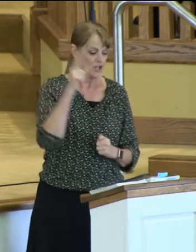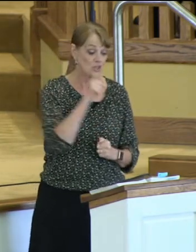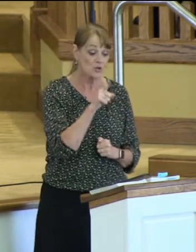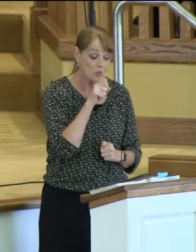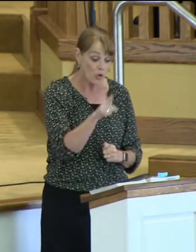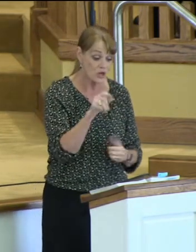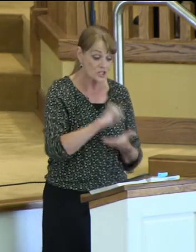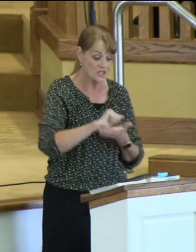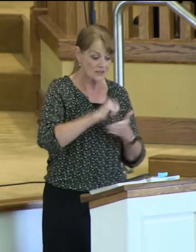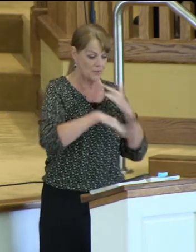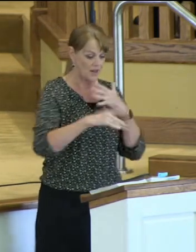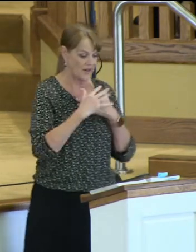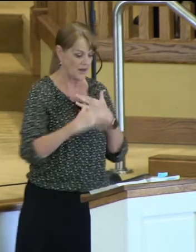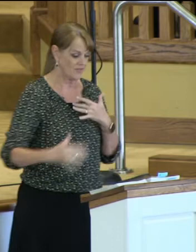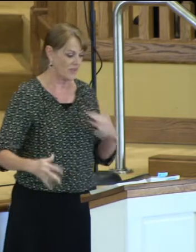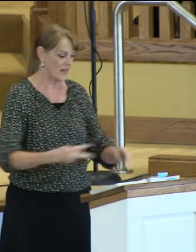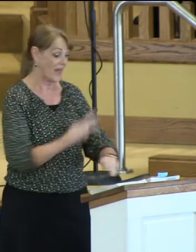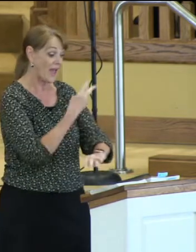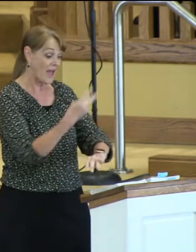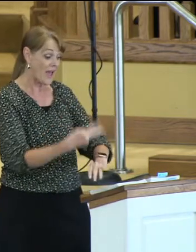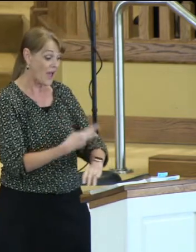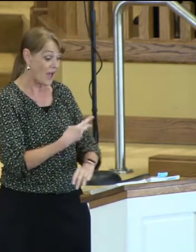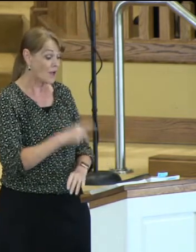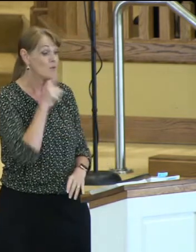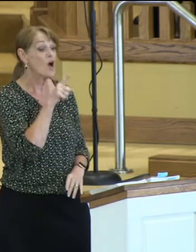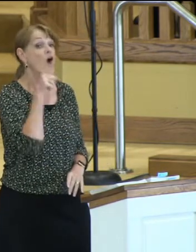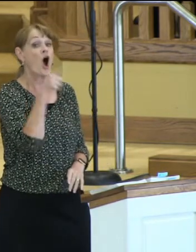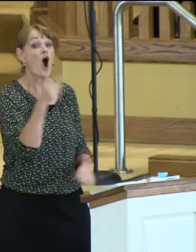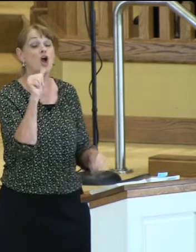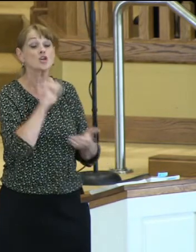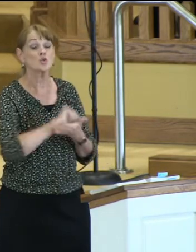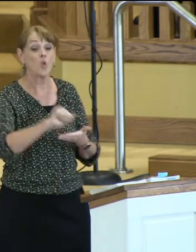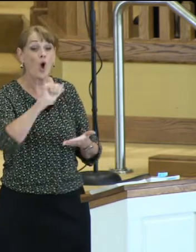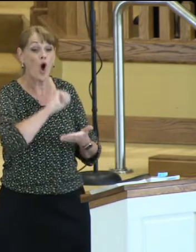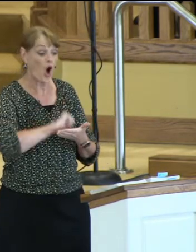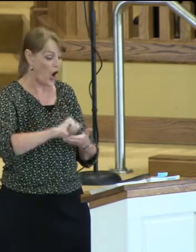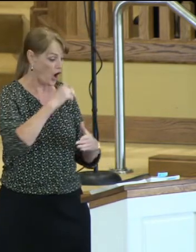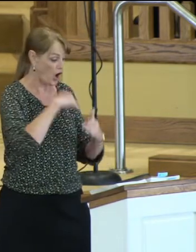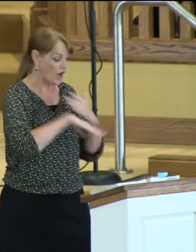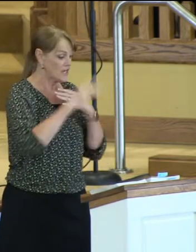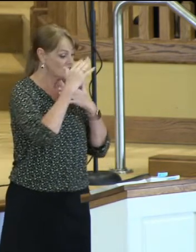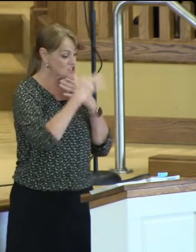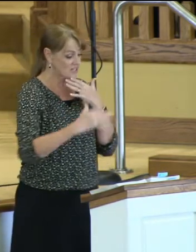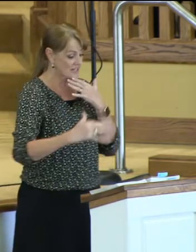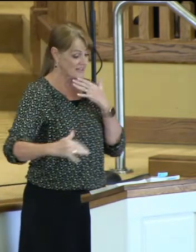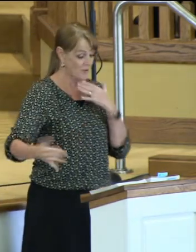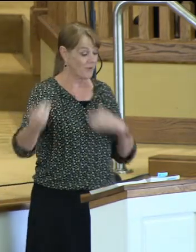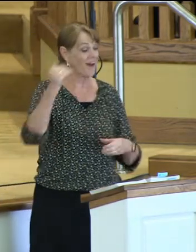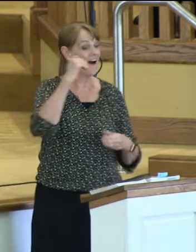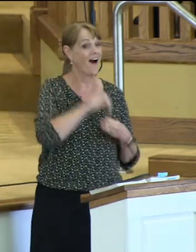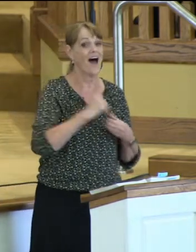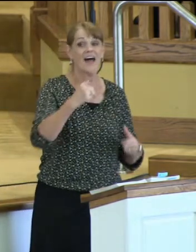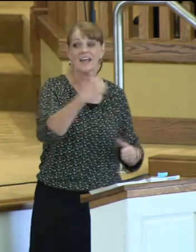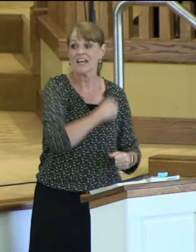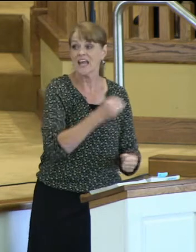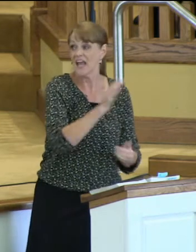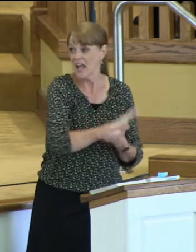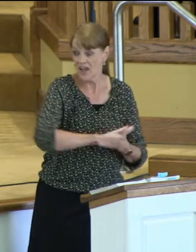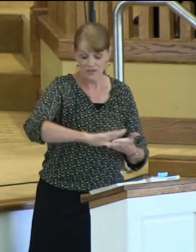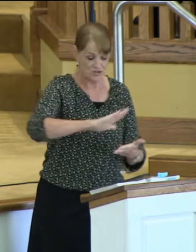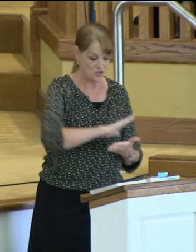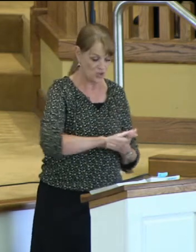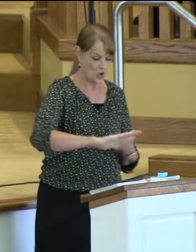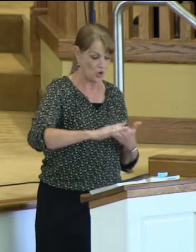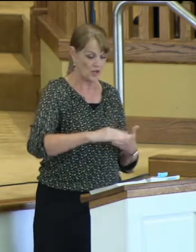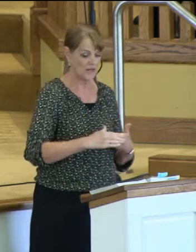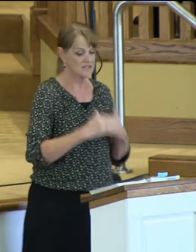Are you walking in the blood of the Lamb? Are you washed in the blood, in